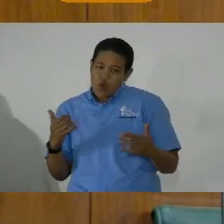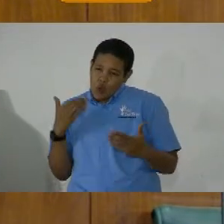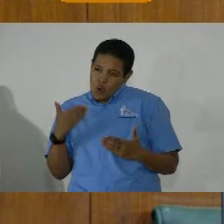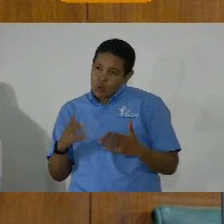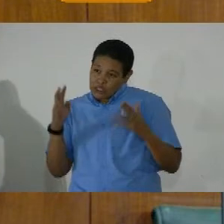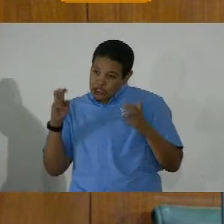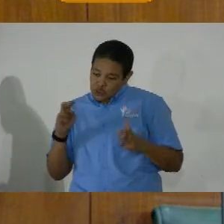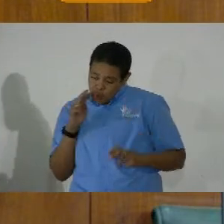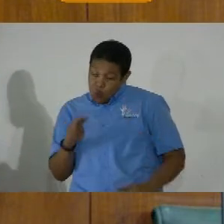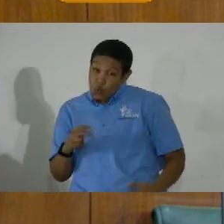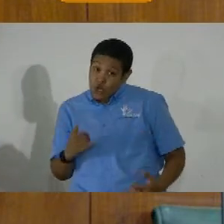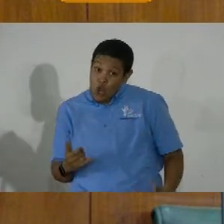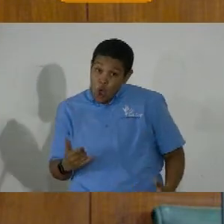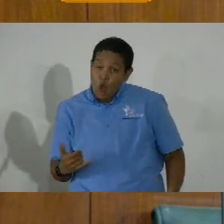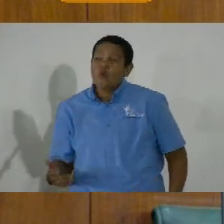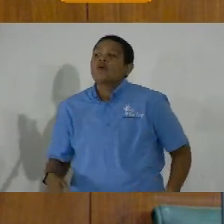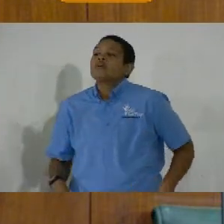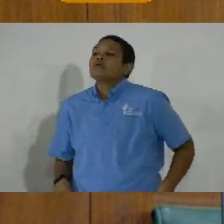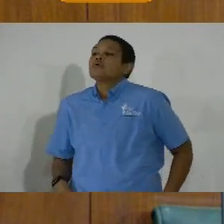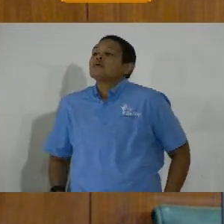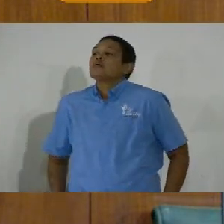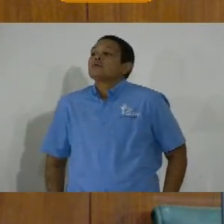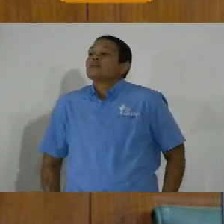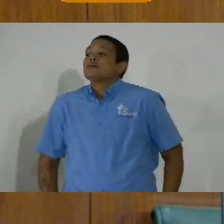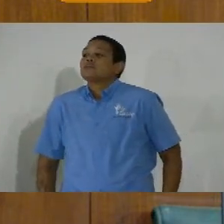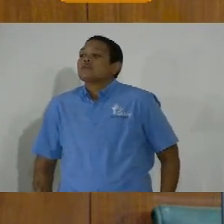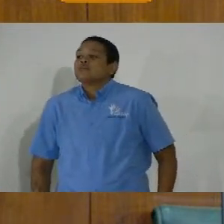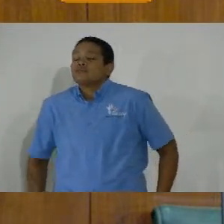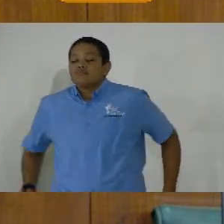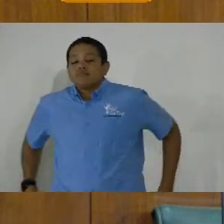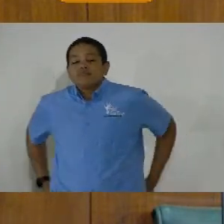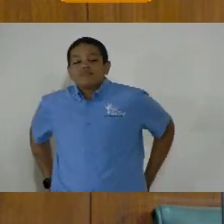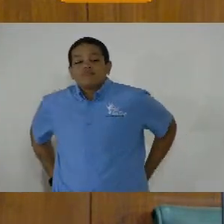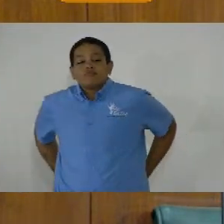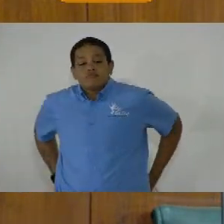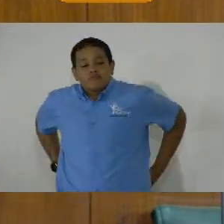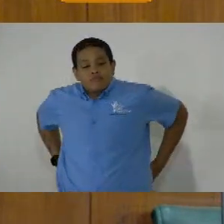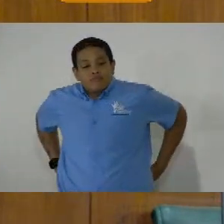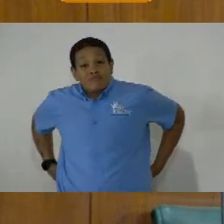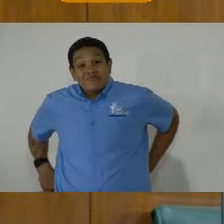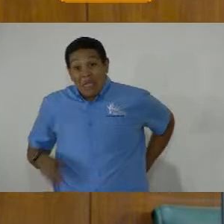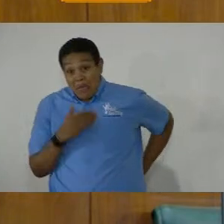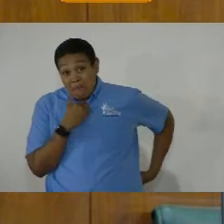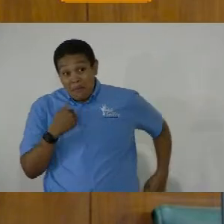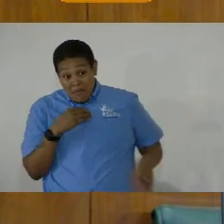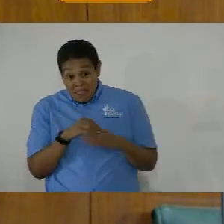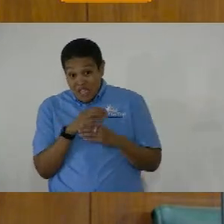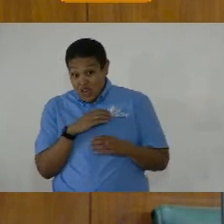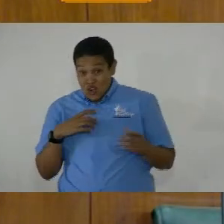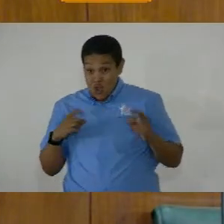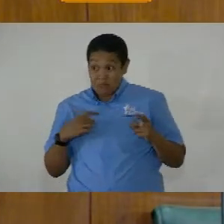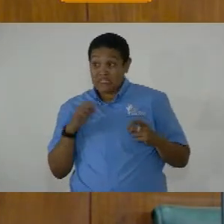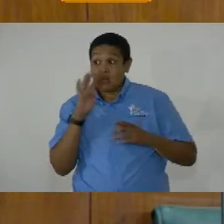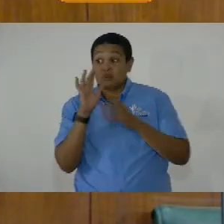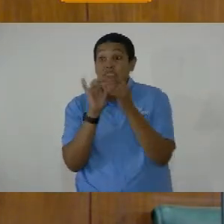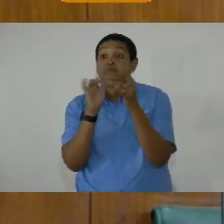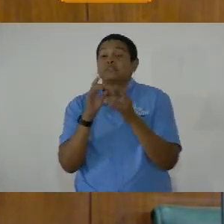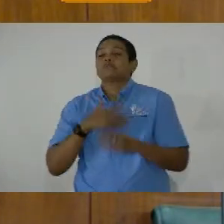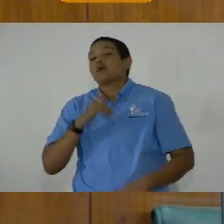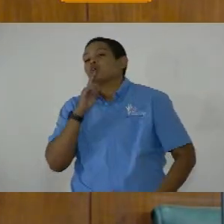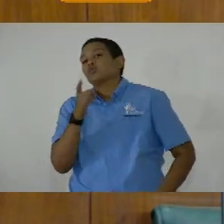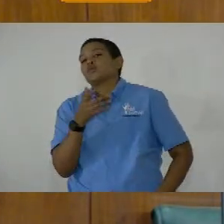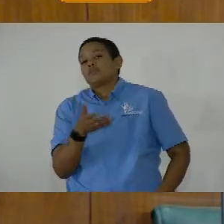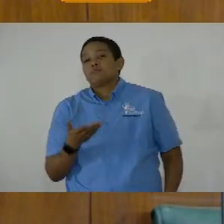matter, and being a member of the committee, I will speak my truth there